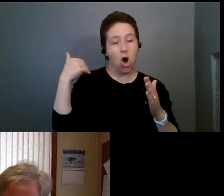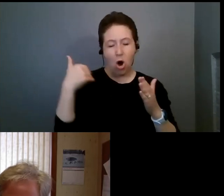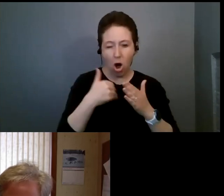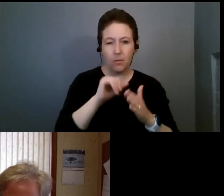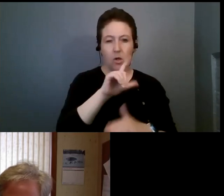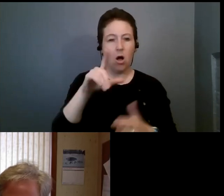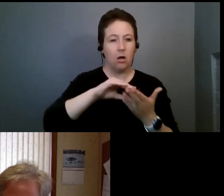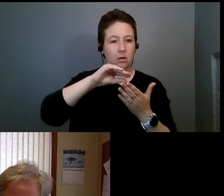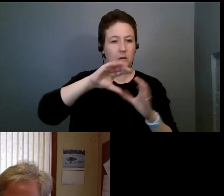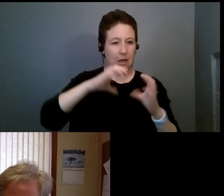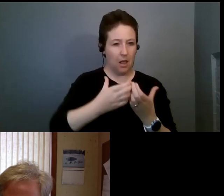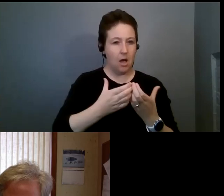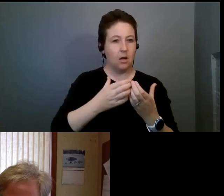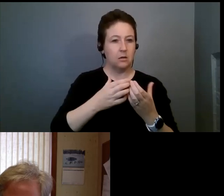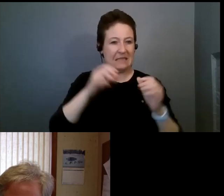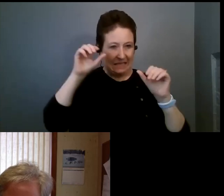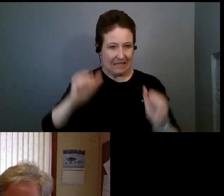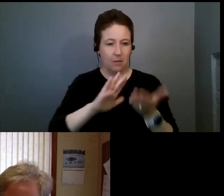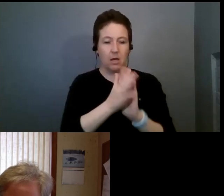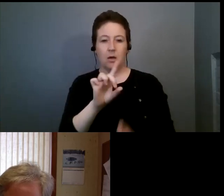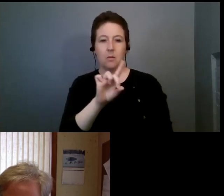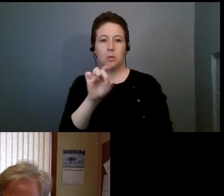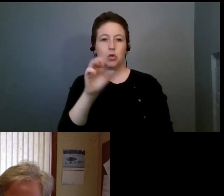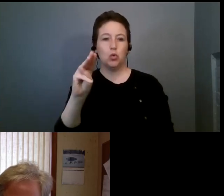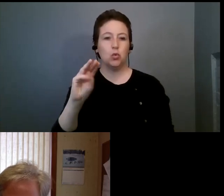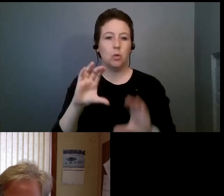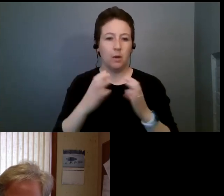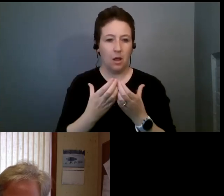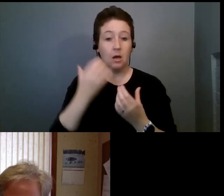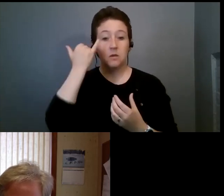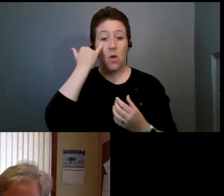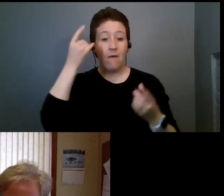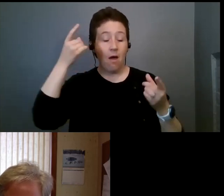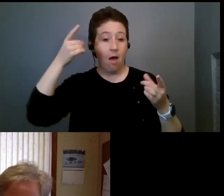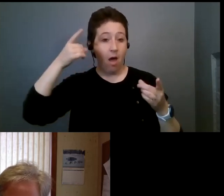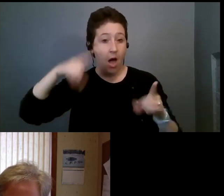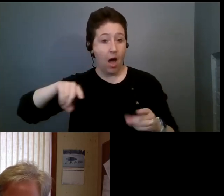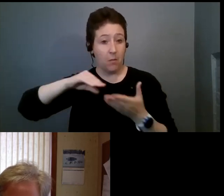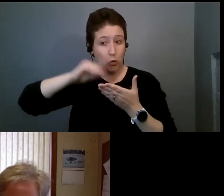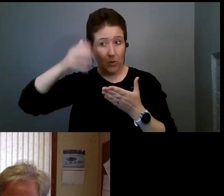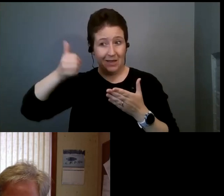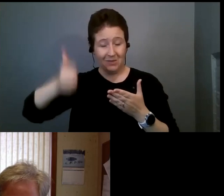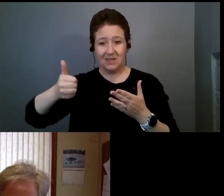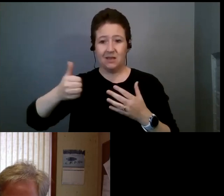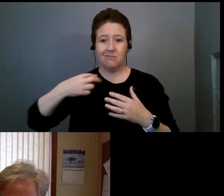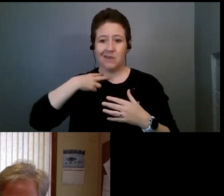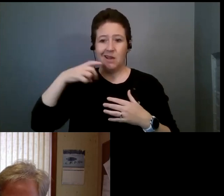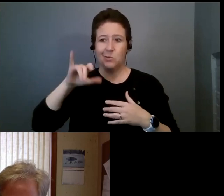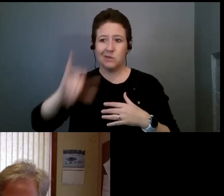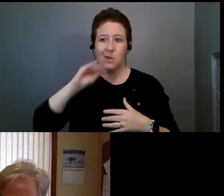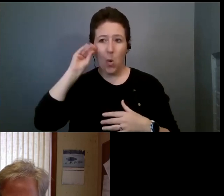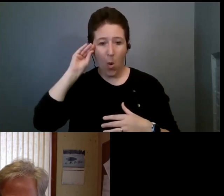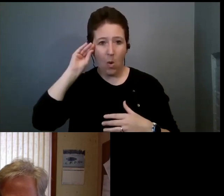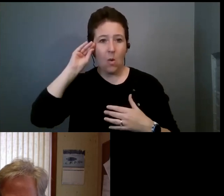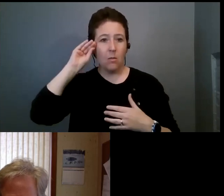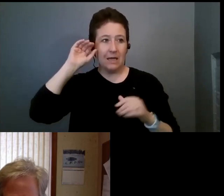of our classes are Zoom capable. And so a student that would have to self-quarantine in an in-person class could simply